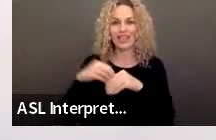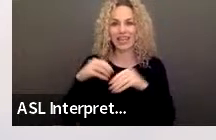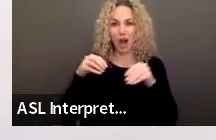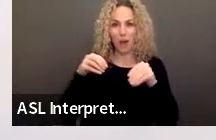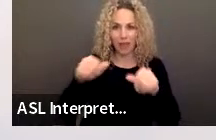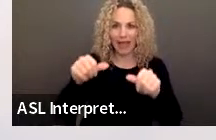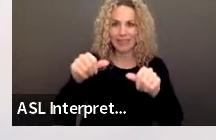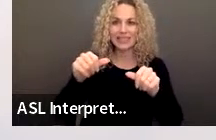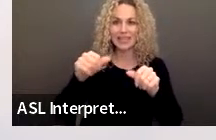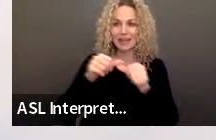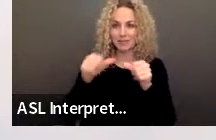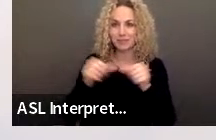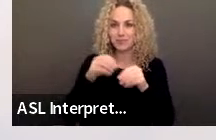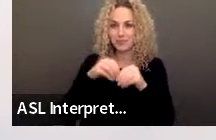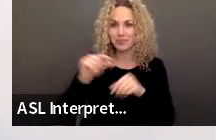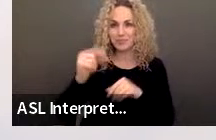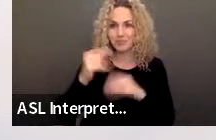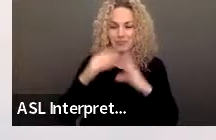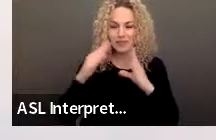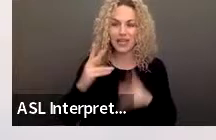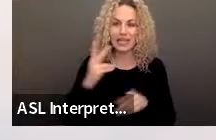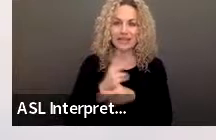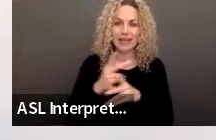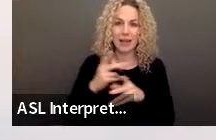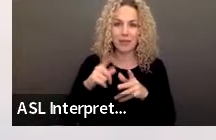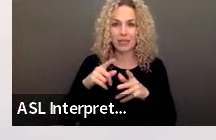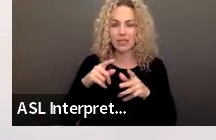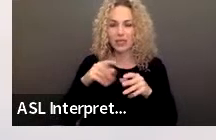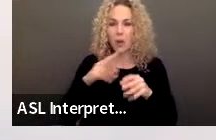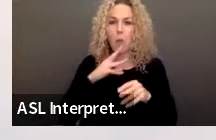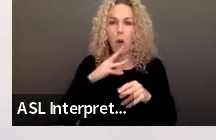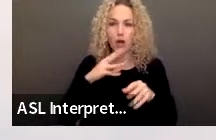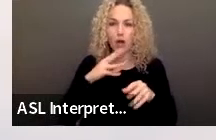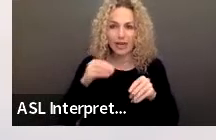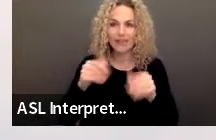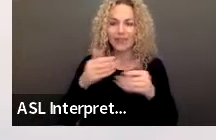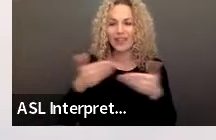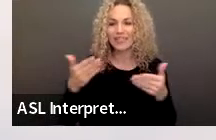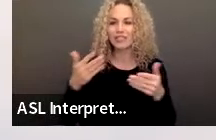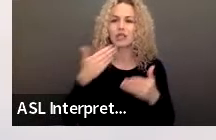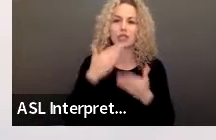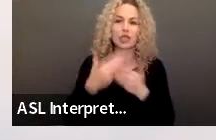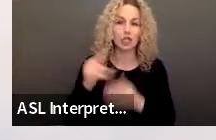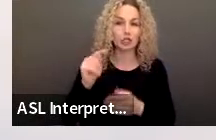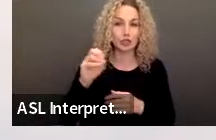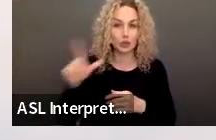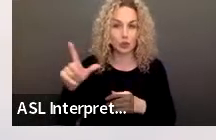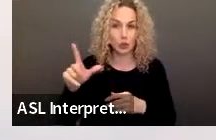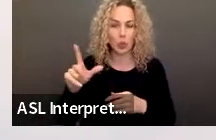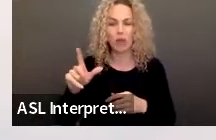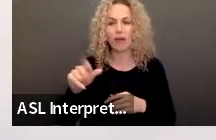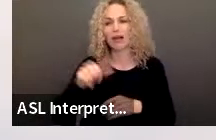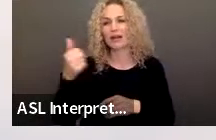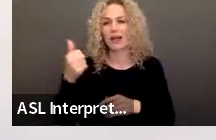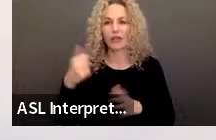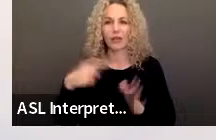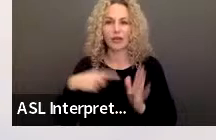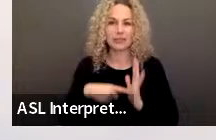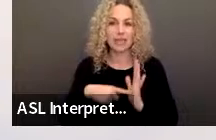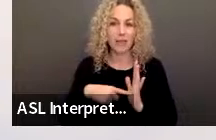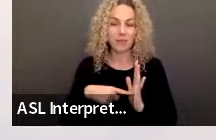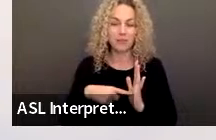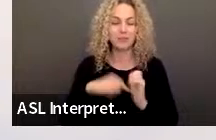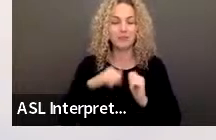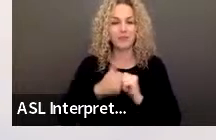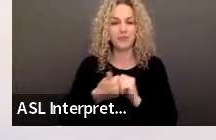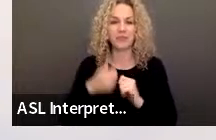in the greenhouse for keeping our starts watered. So it's just a great tool and just another example of how we